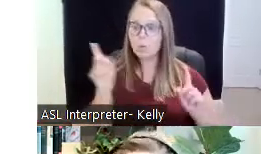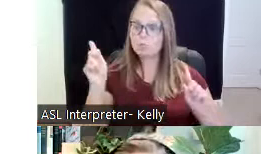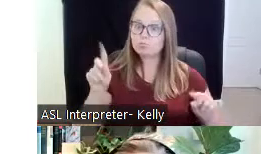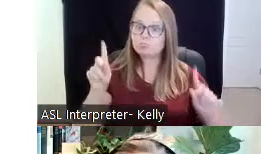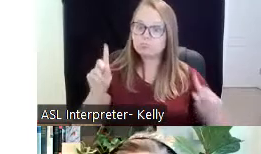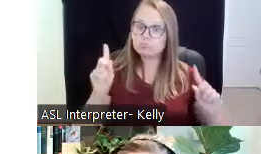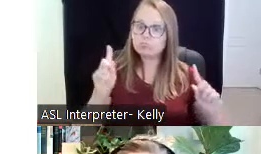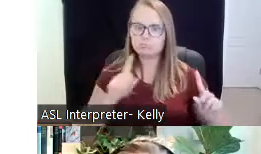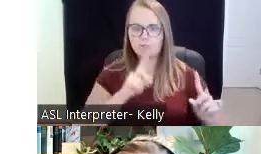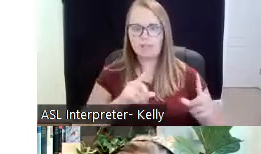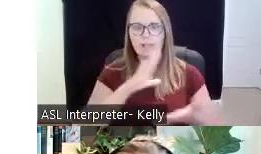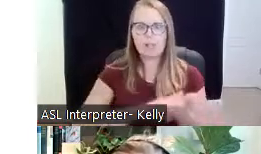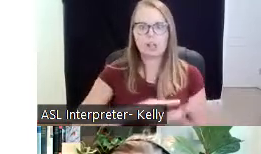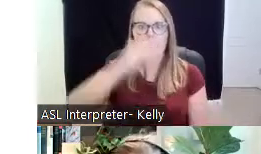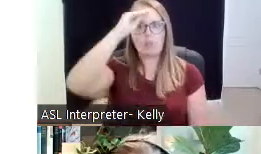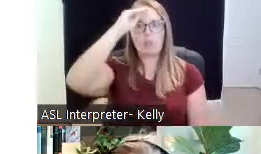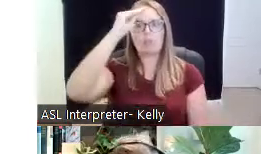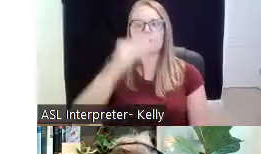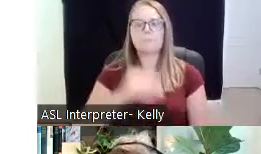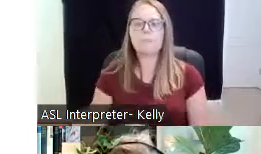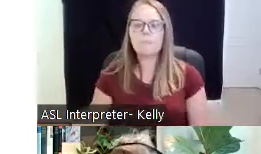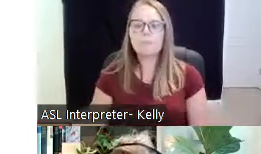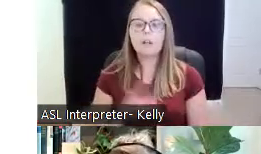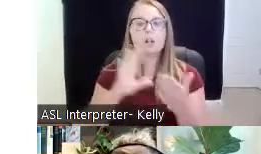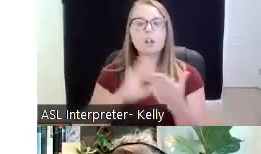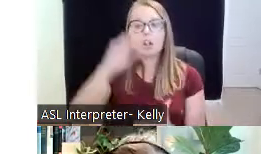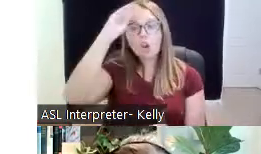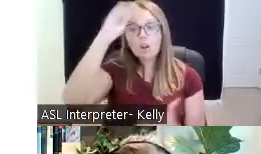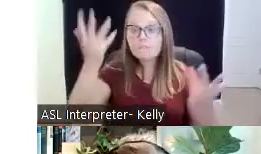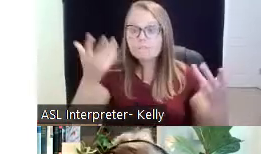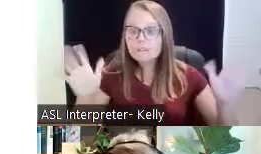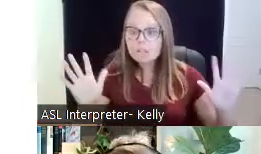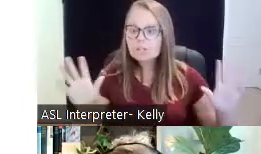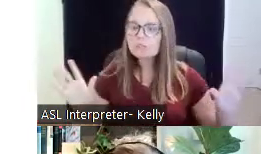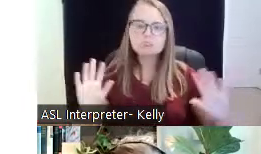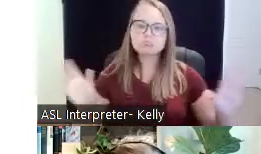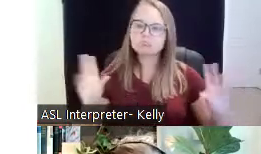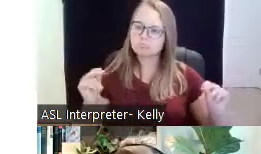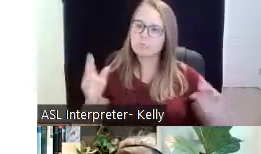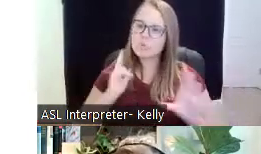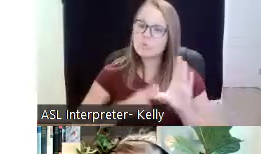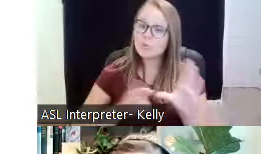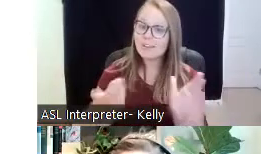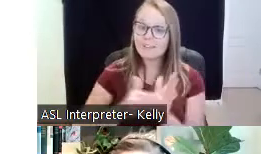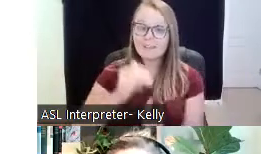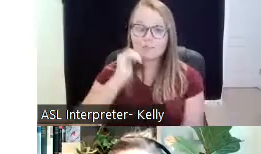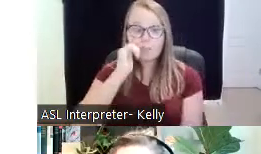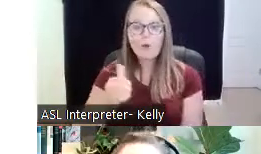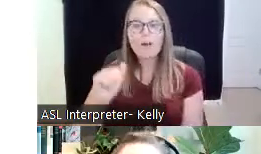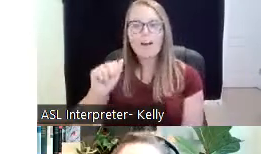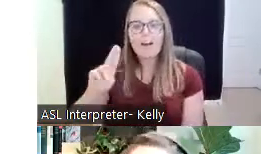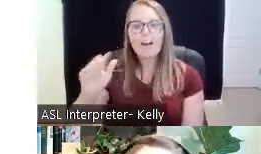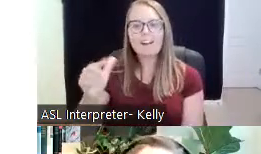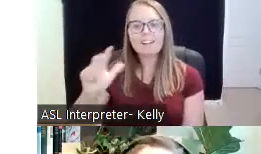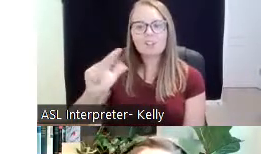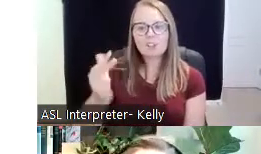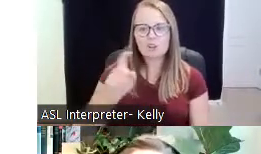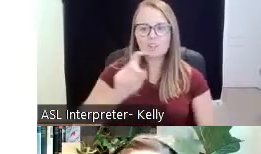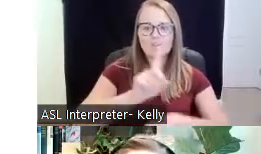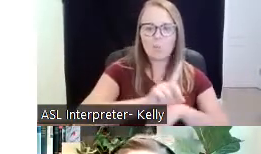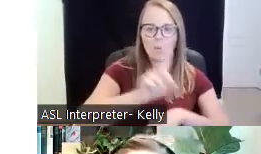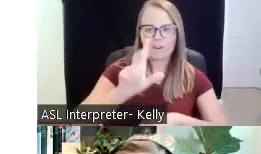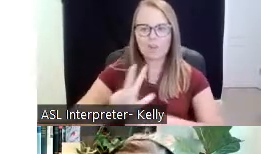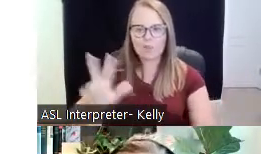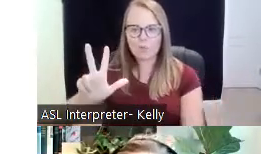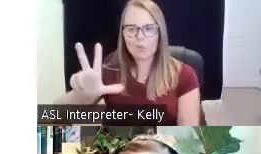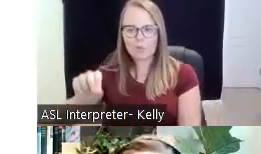have today. The learning isn't over yet. You can join us again tomorrow, August 3rd from 1 to 3:30